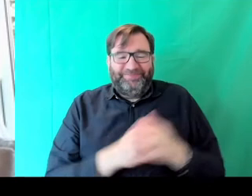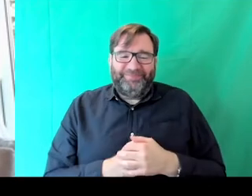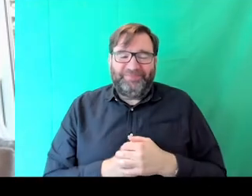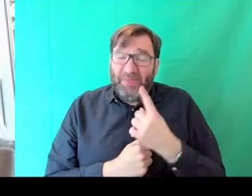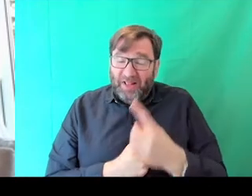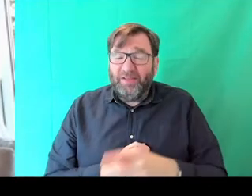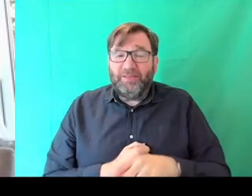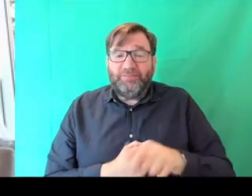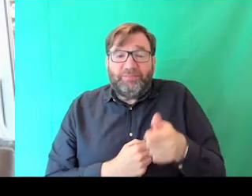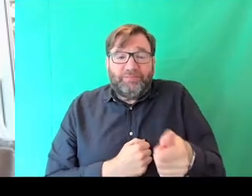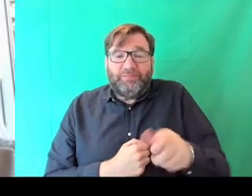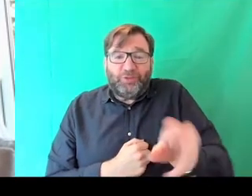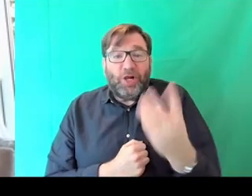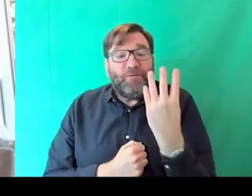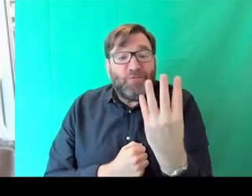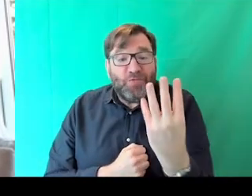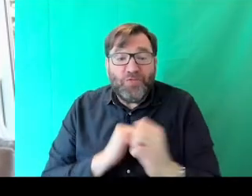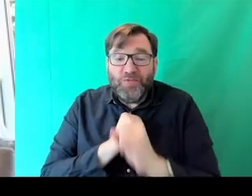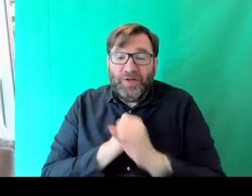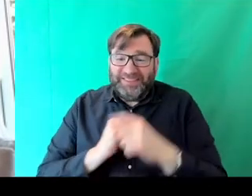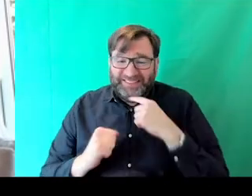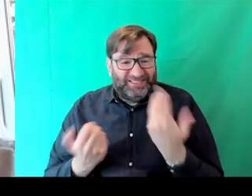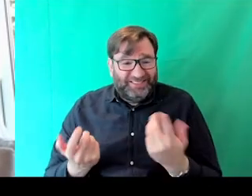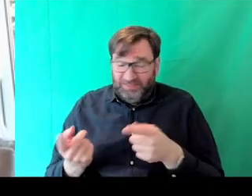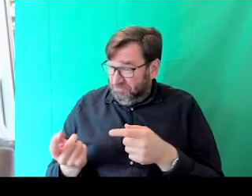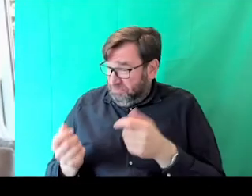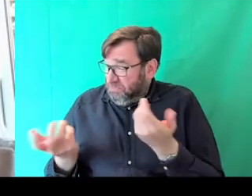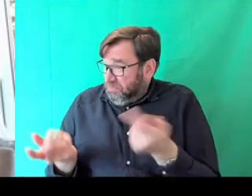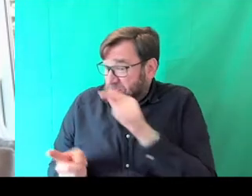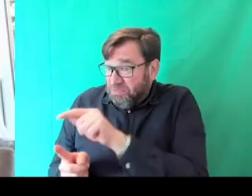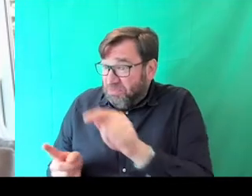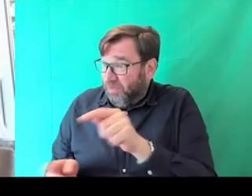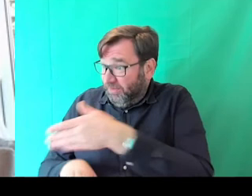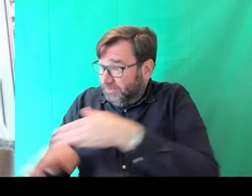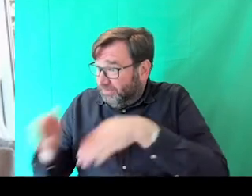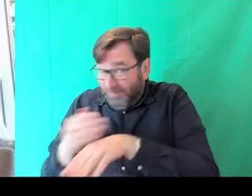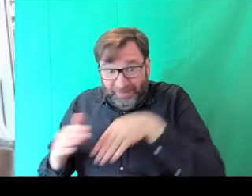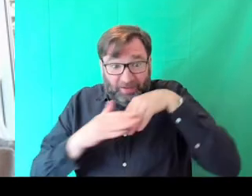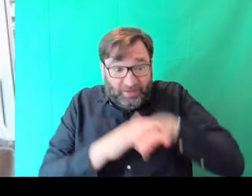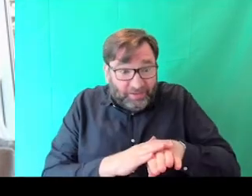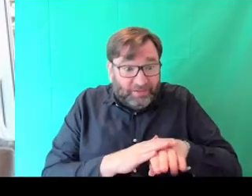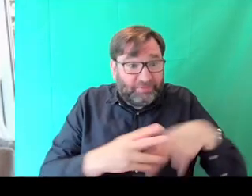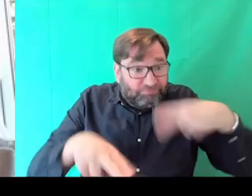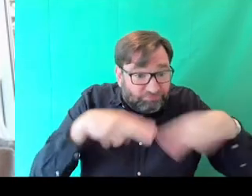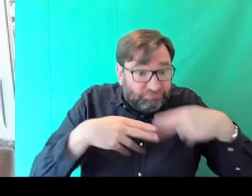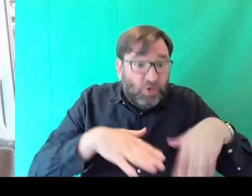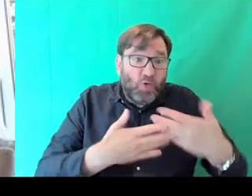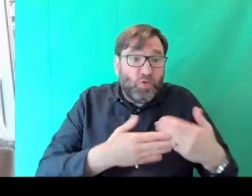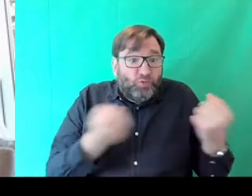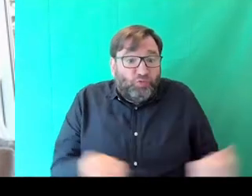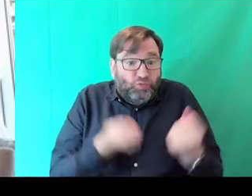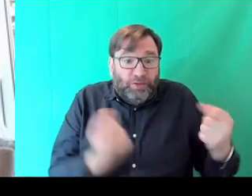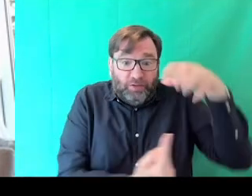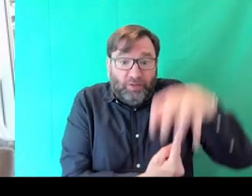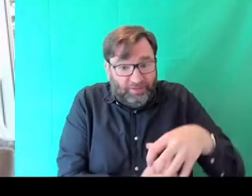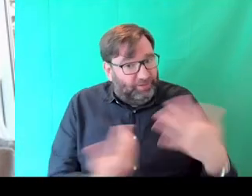It's people with disabilities from all over the world celebrating and getting to know each other. And that's what has to bleed through and what people need to learn from the